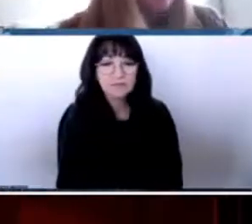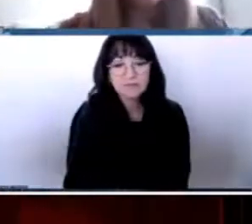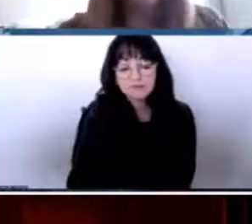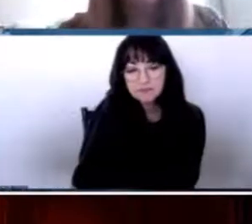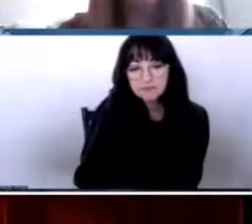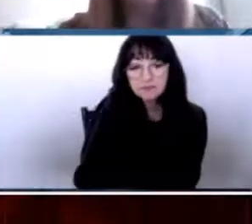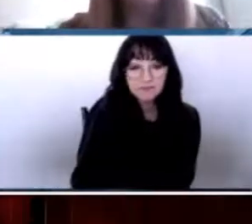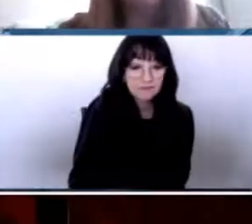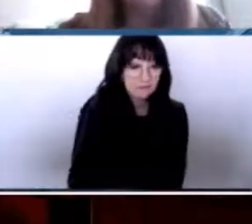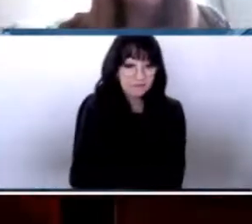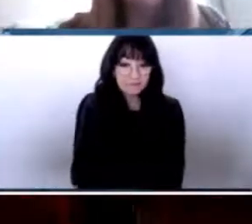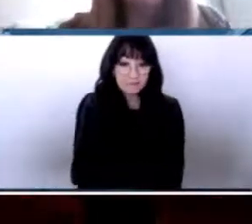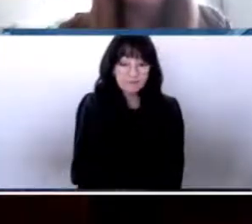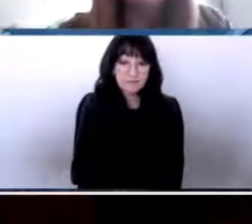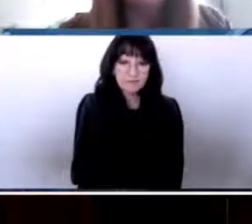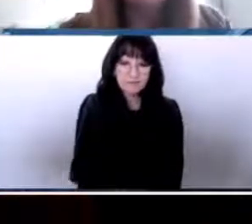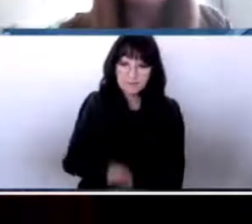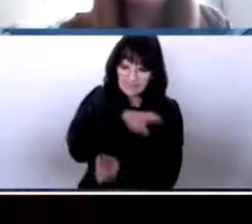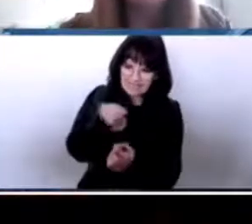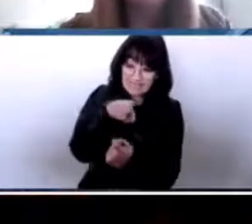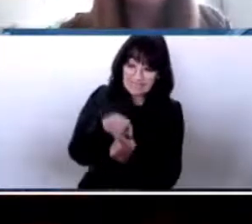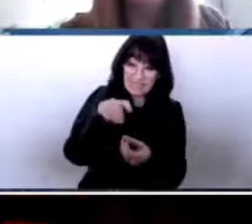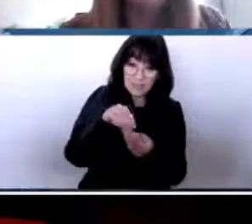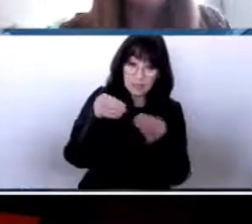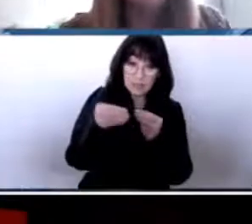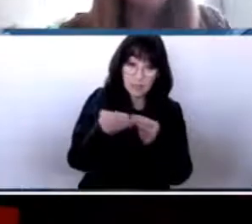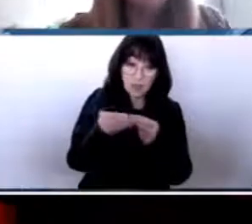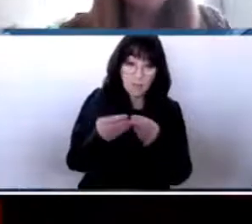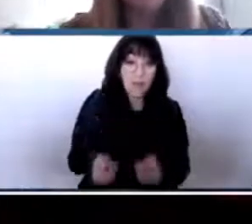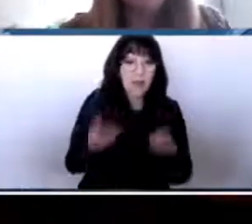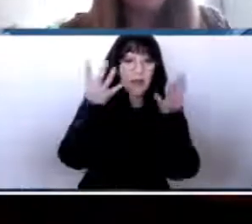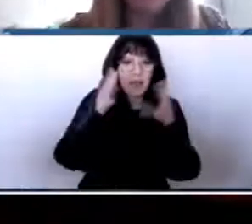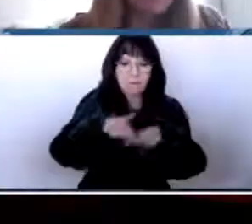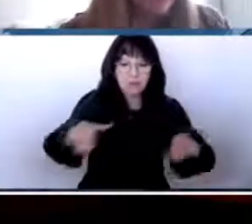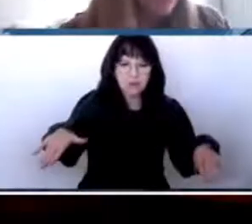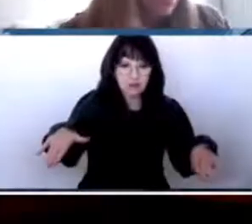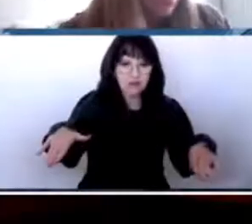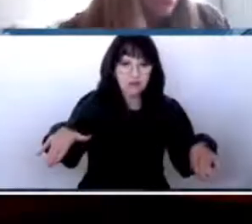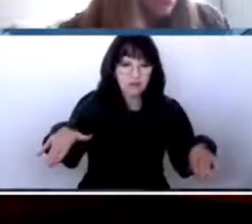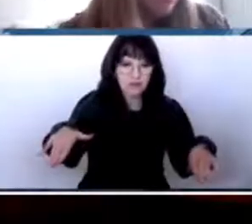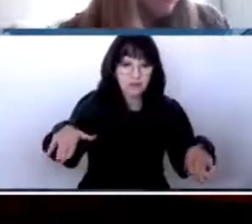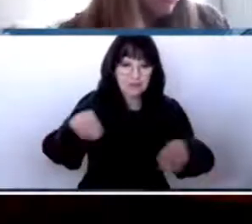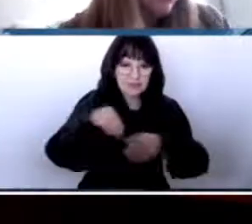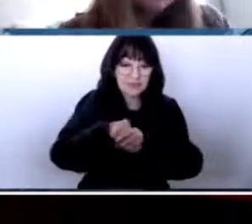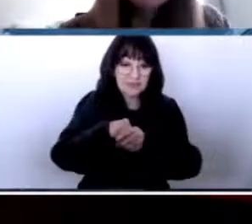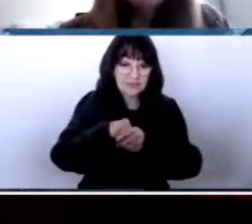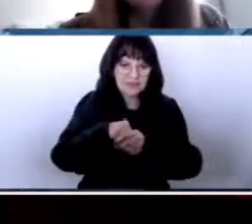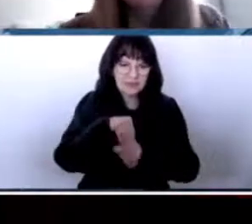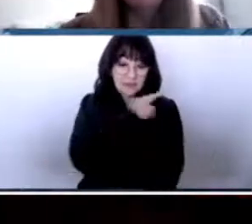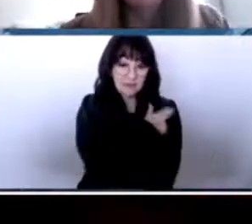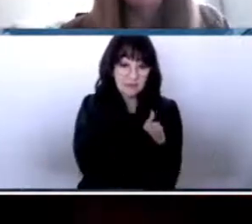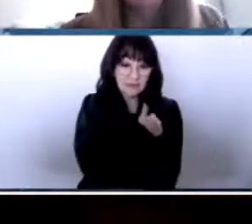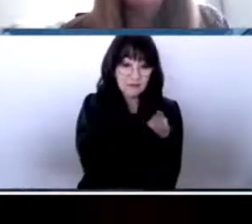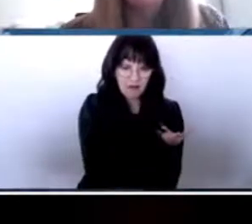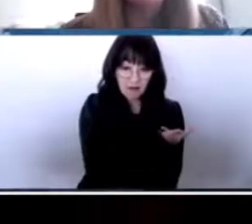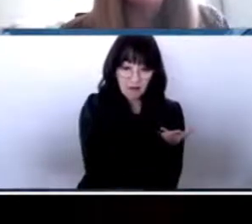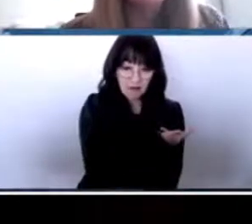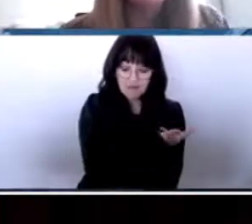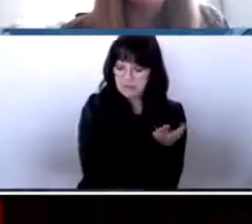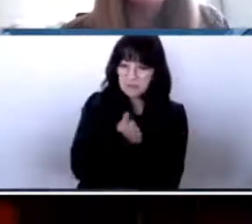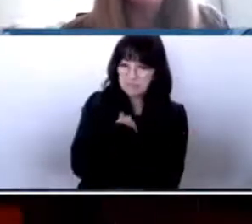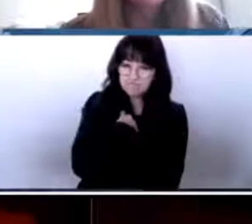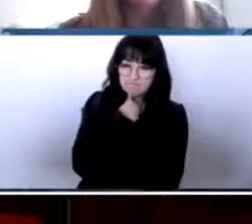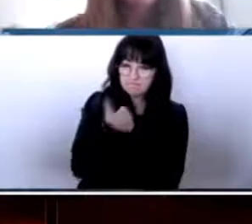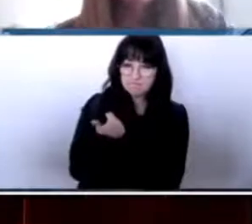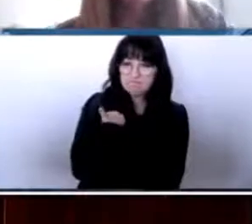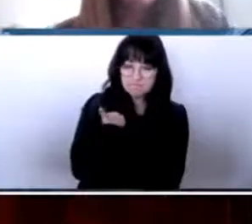I don't have the exact numbers of pediatric admissions in the hospitals. I